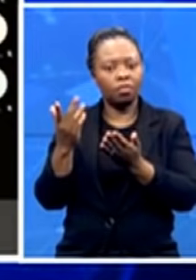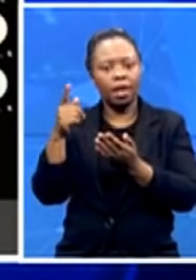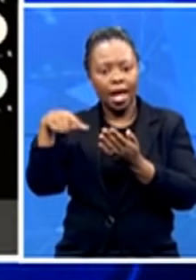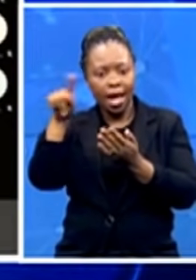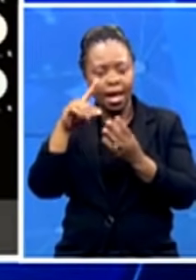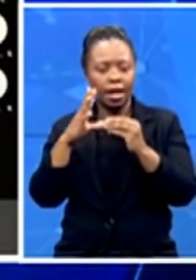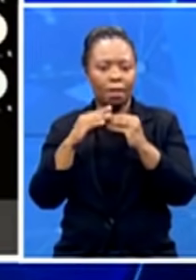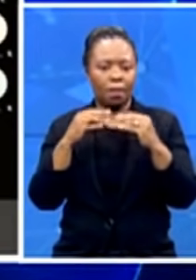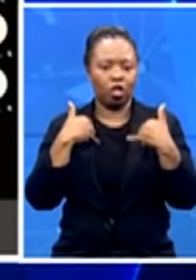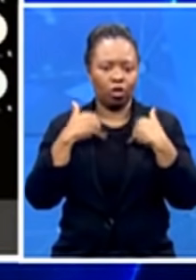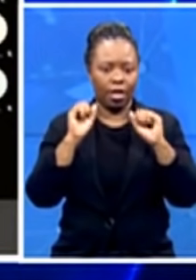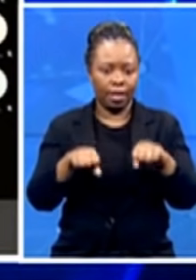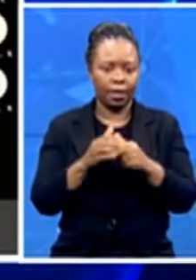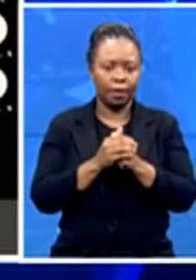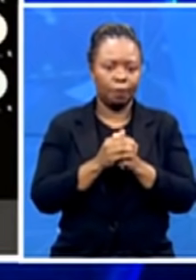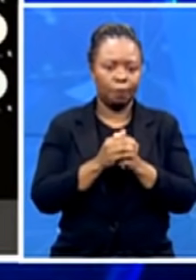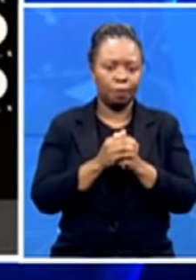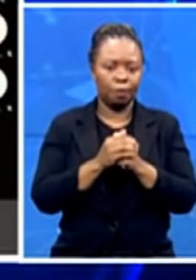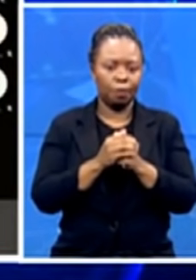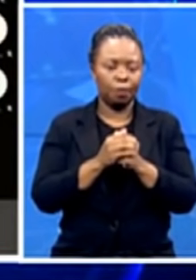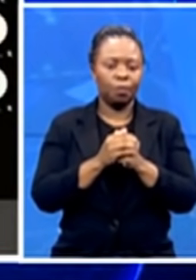challenge the validity and the constitutionality